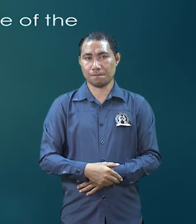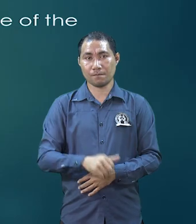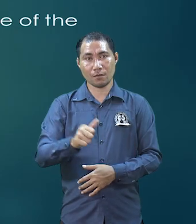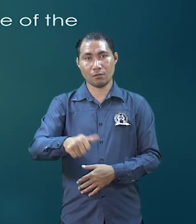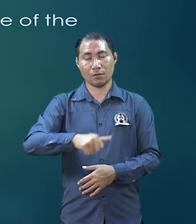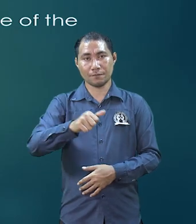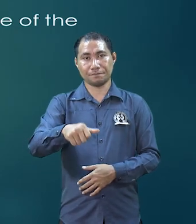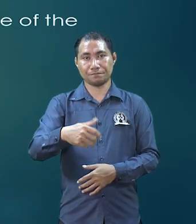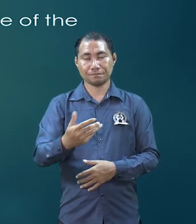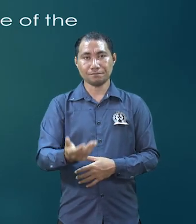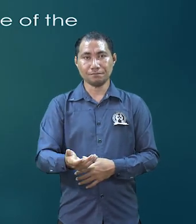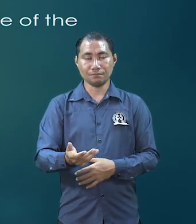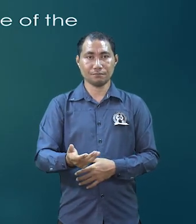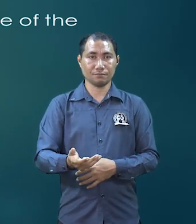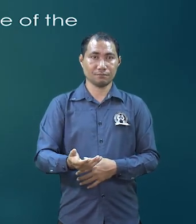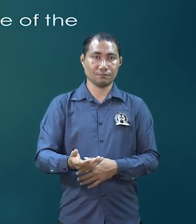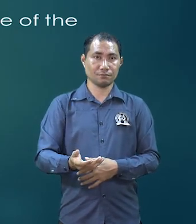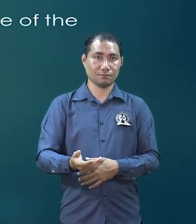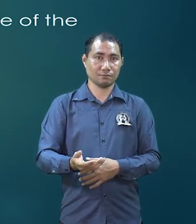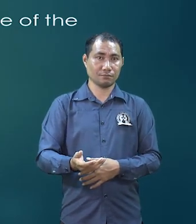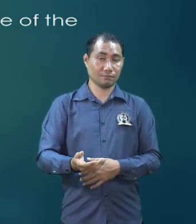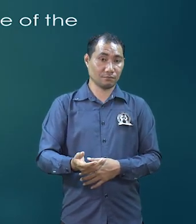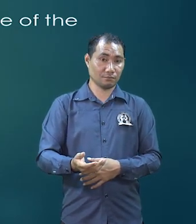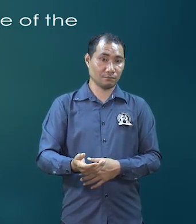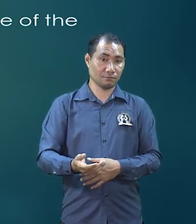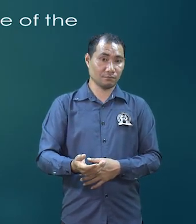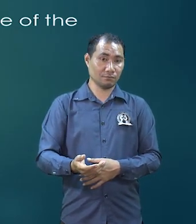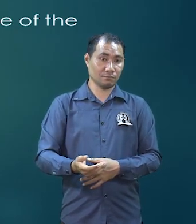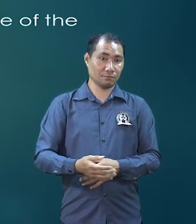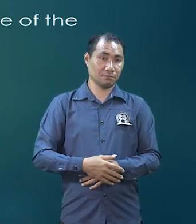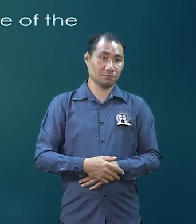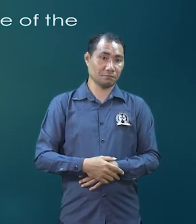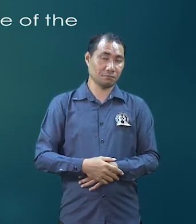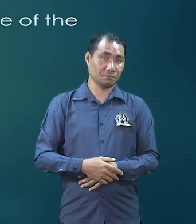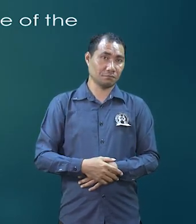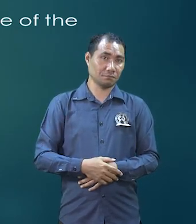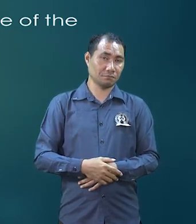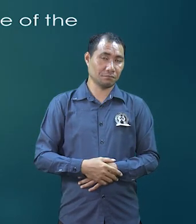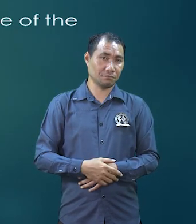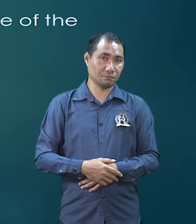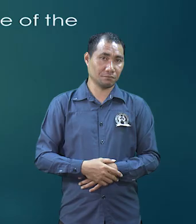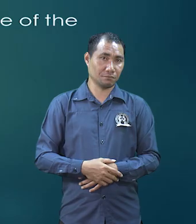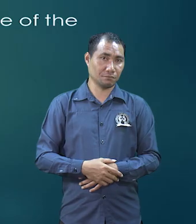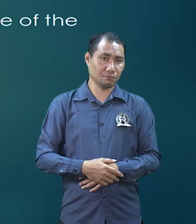All right. To be on the safe side,